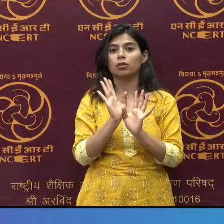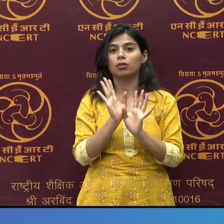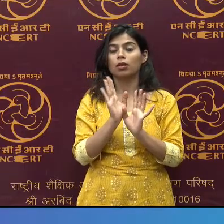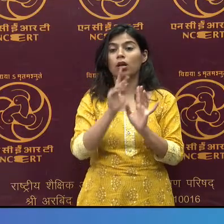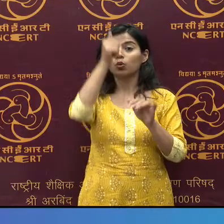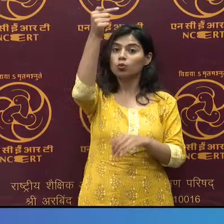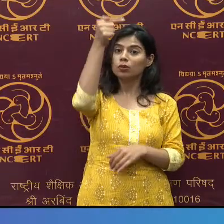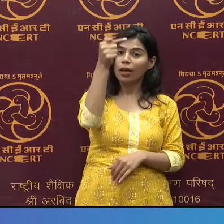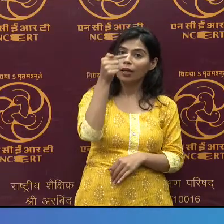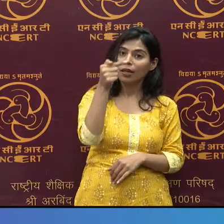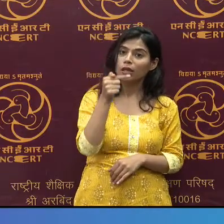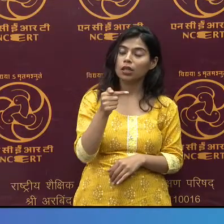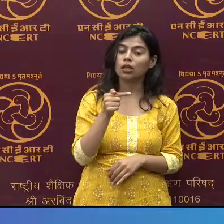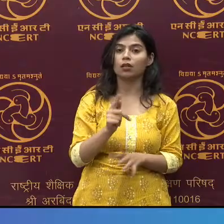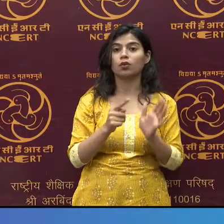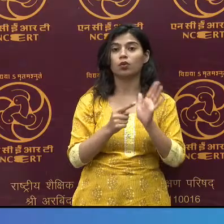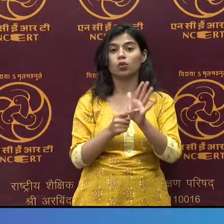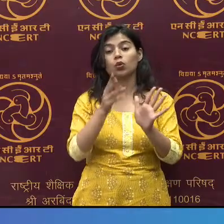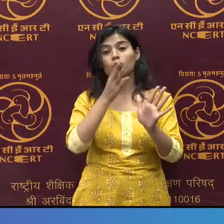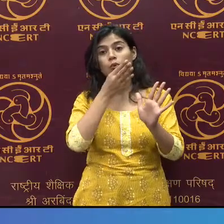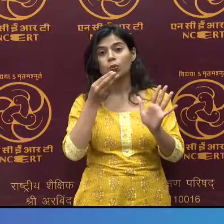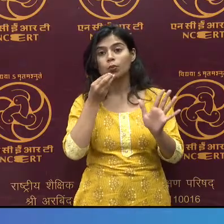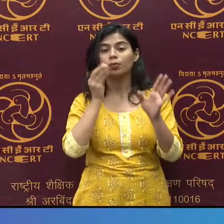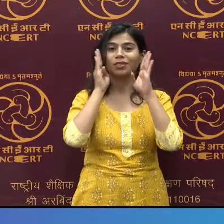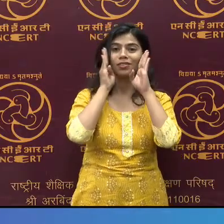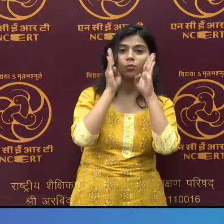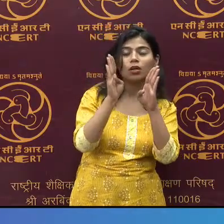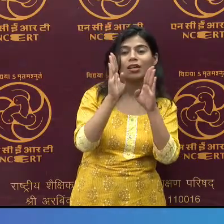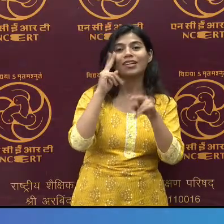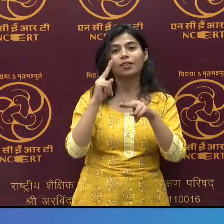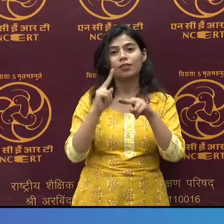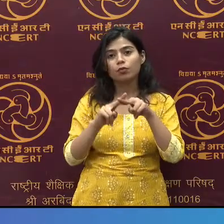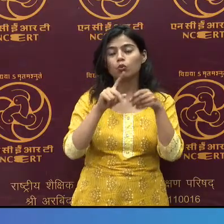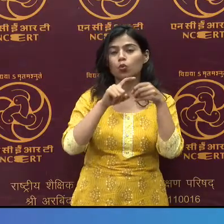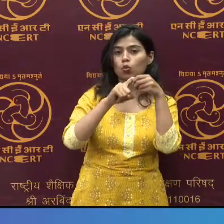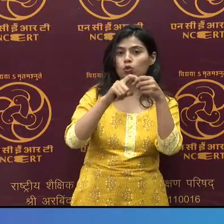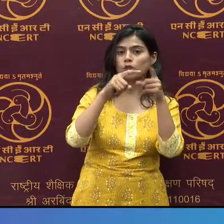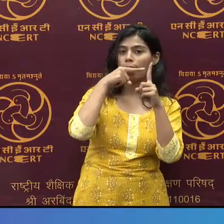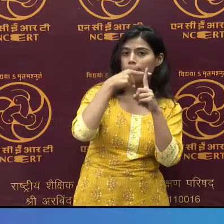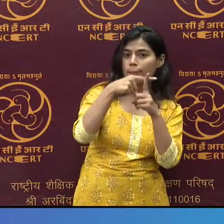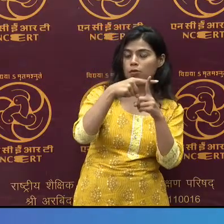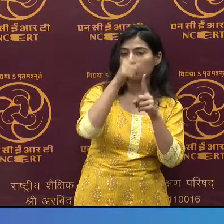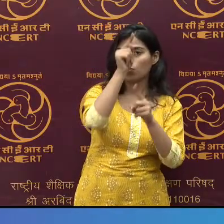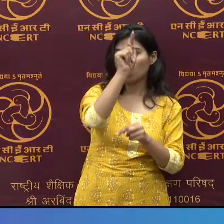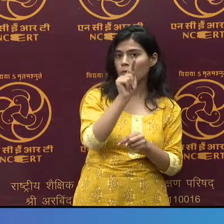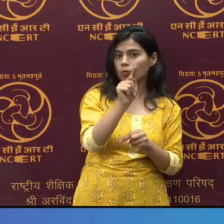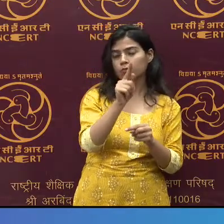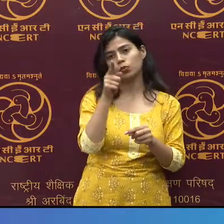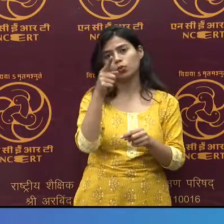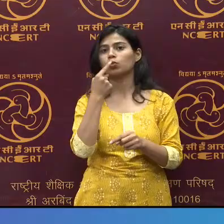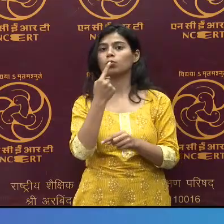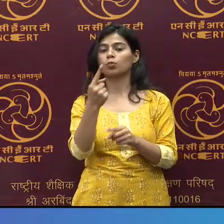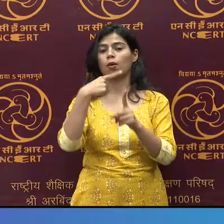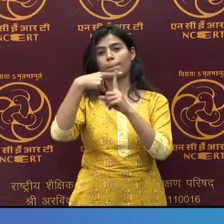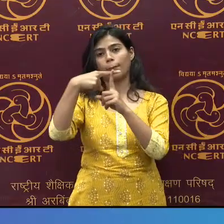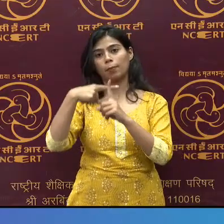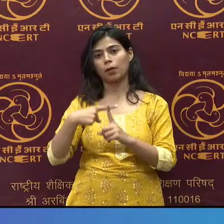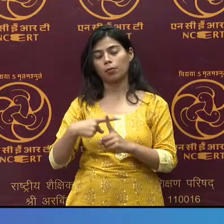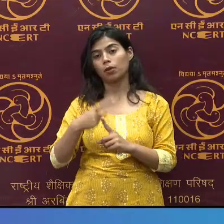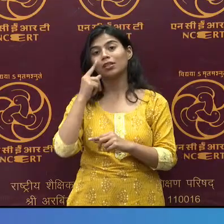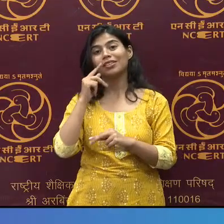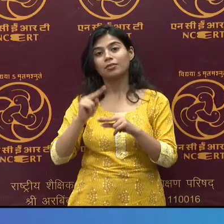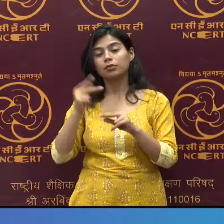demerits. So please pay attention to what question is asking. So the title becomes Coaching Institutes